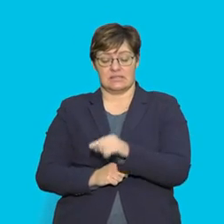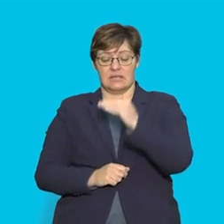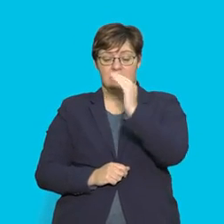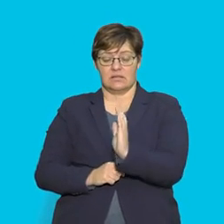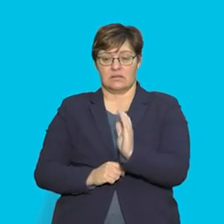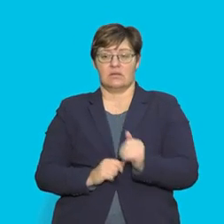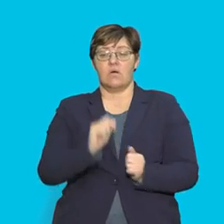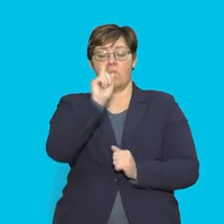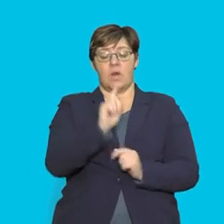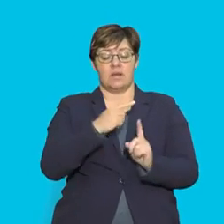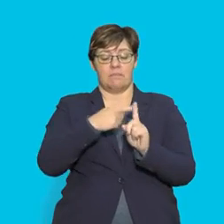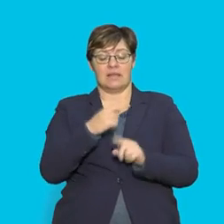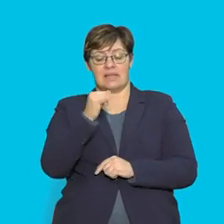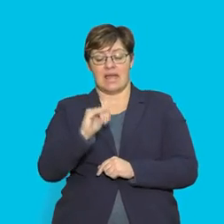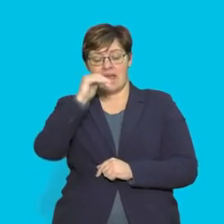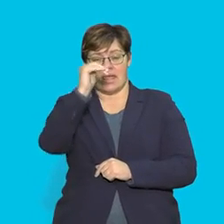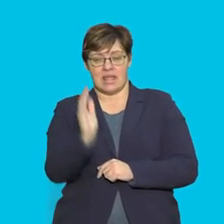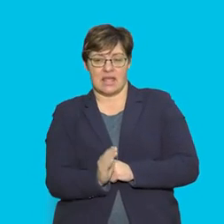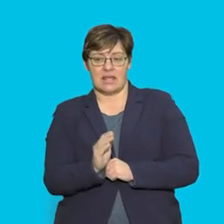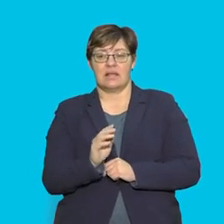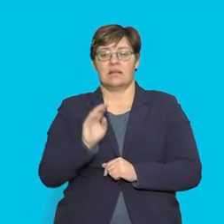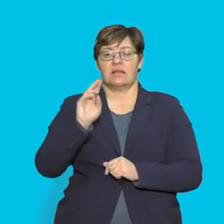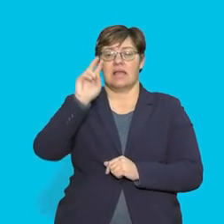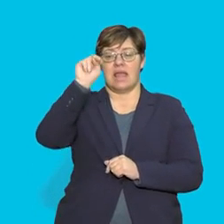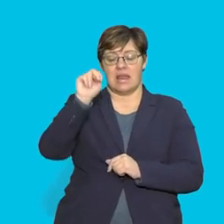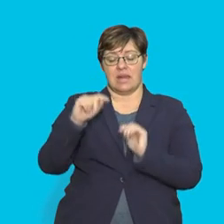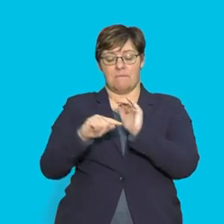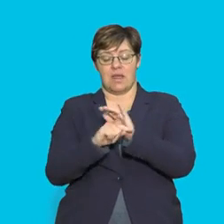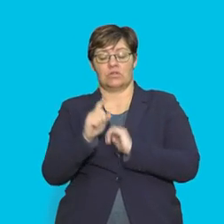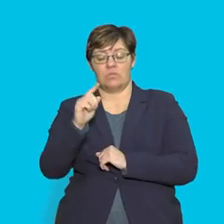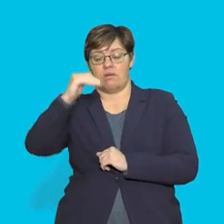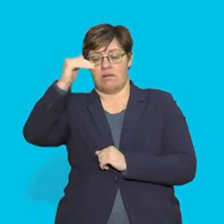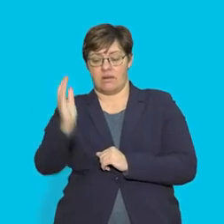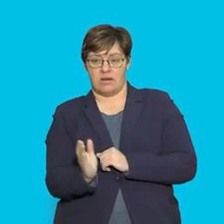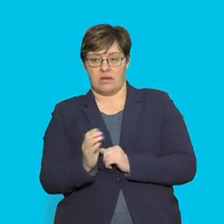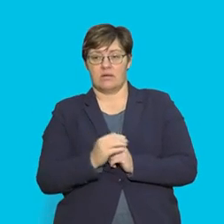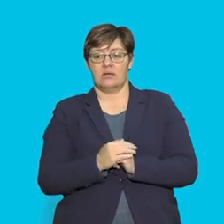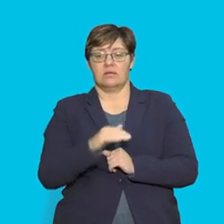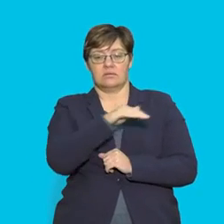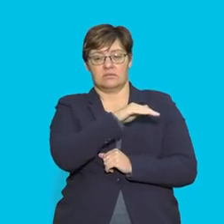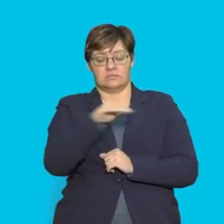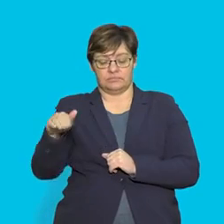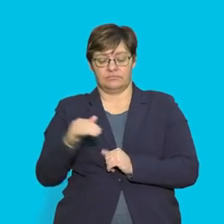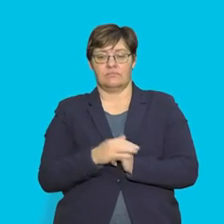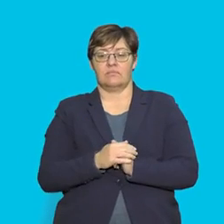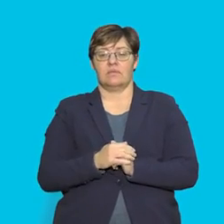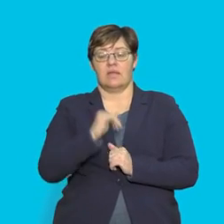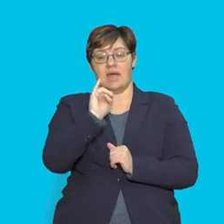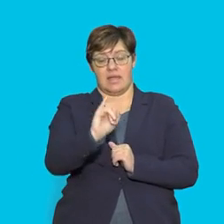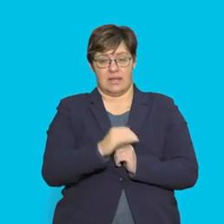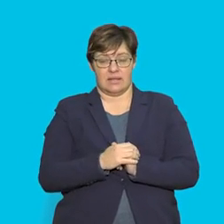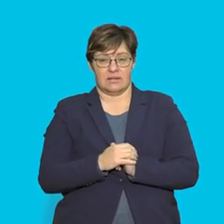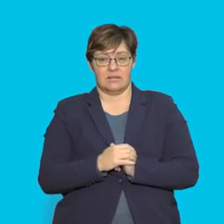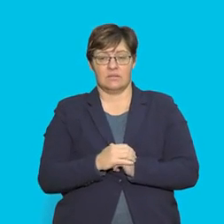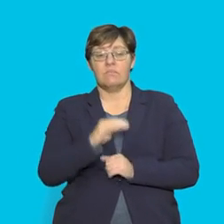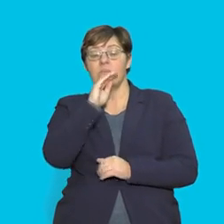to X into 1 plus I to the exponent of n minus 1, all of